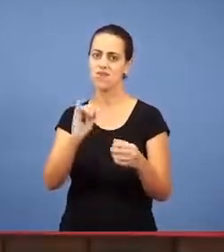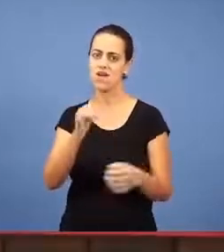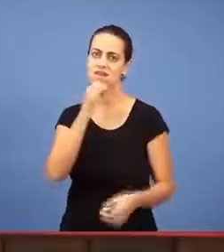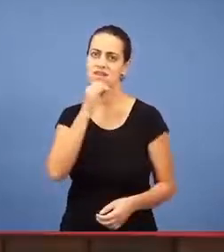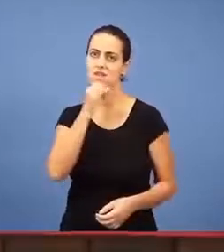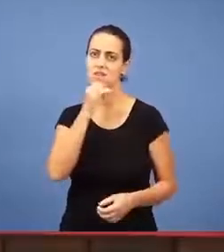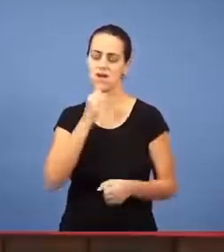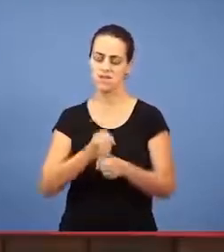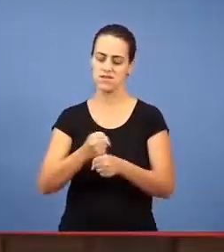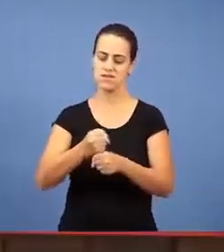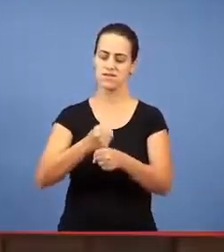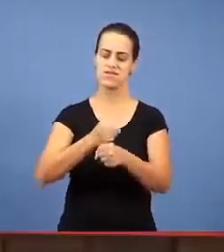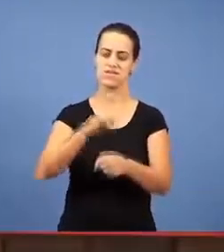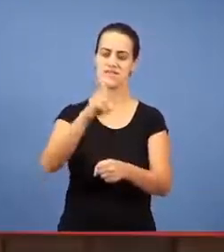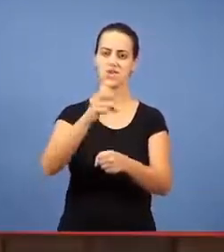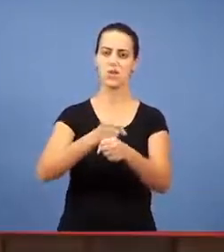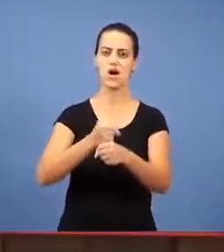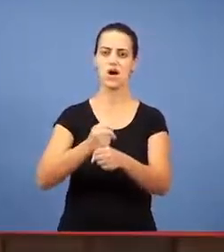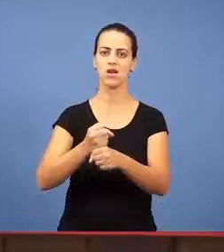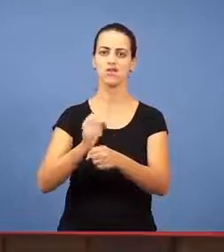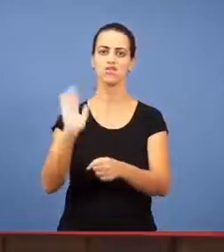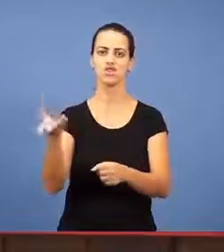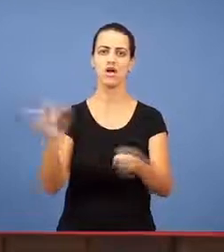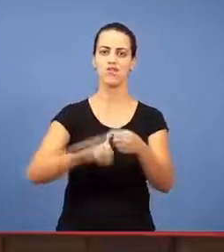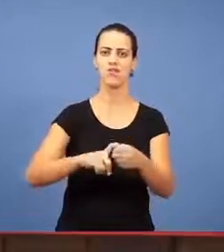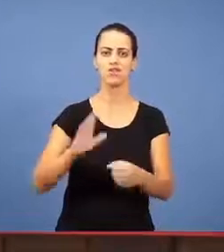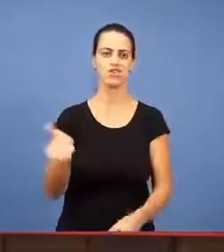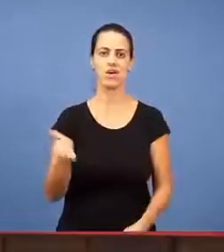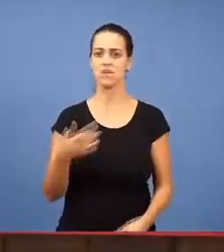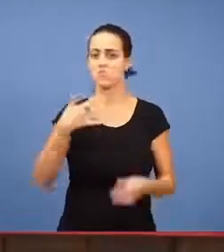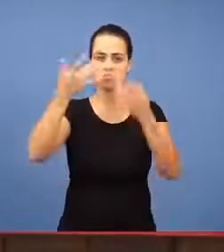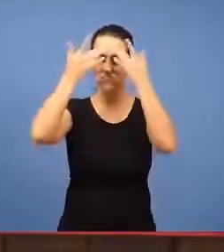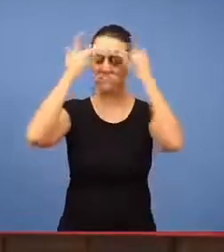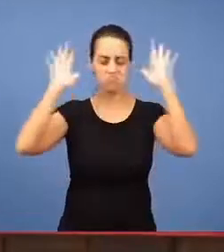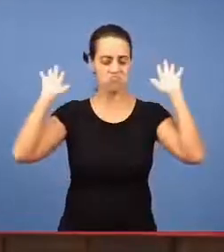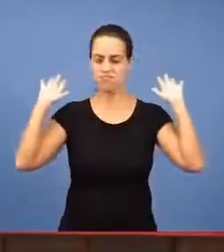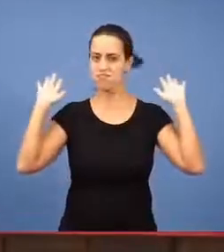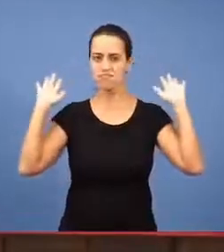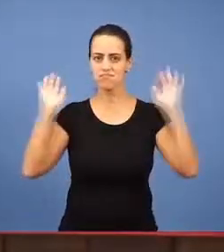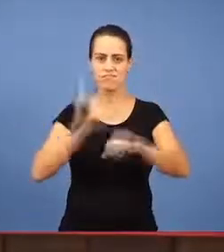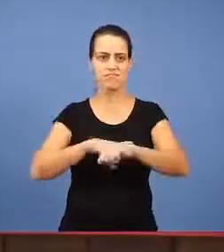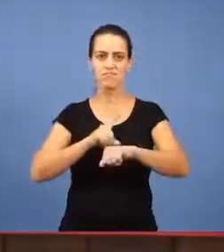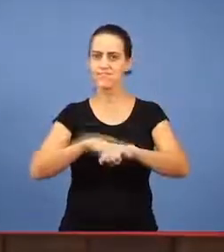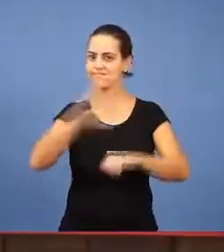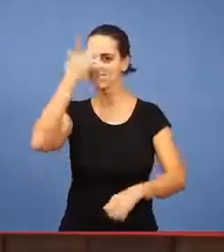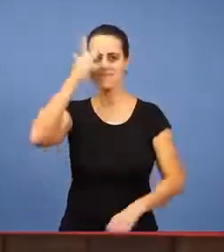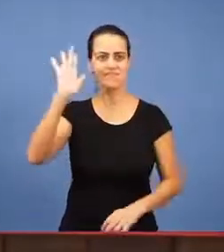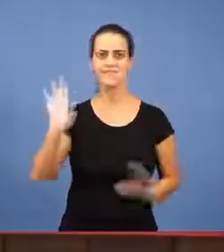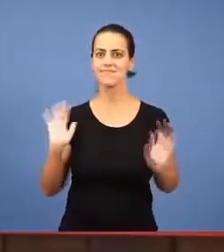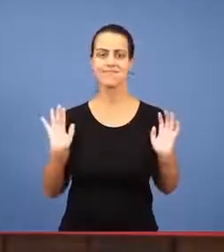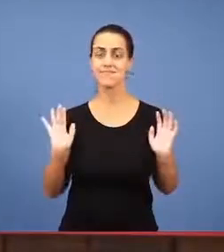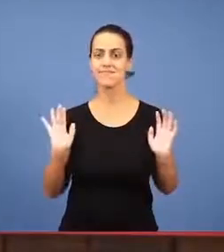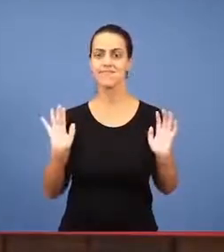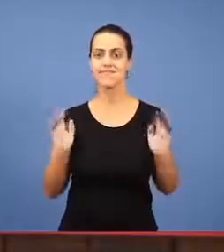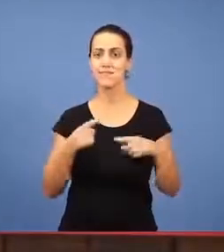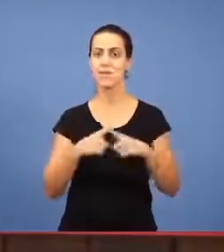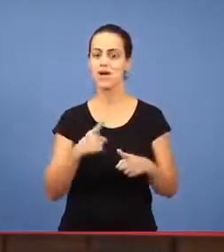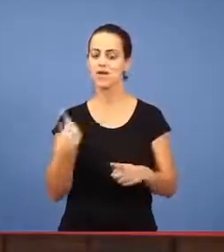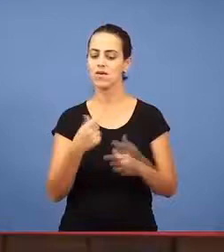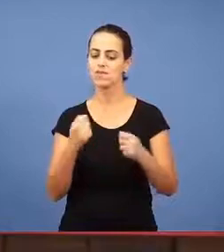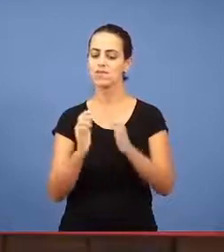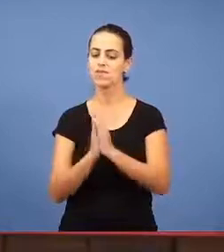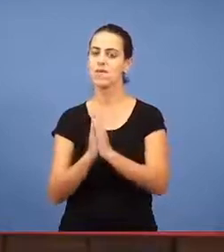5 years Jesus is coming. He's already arrived. He's about to arrive. No, we don't know the day or the hour. But the church needs